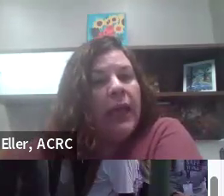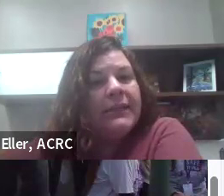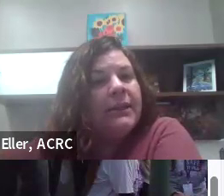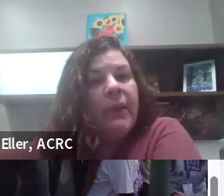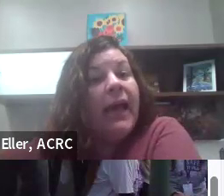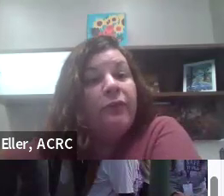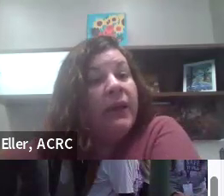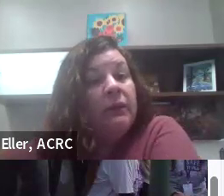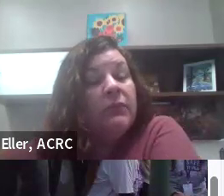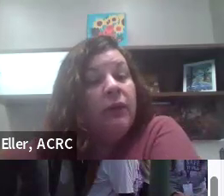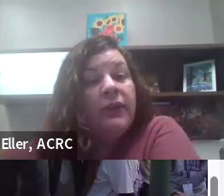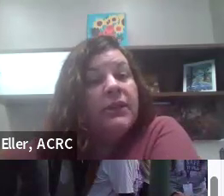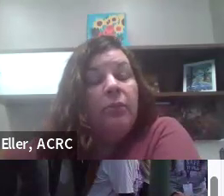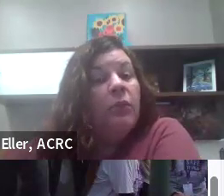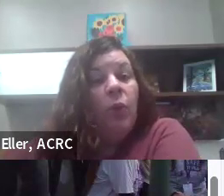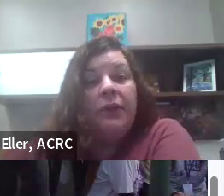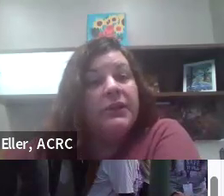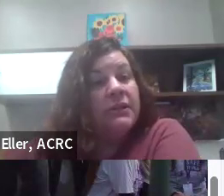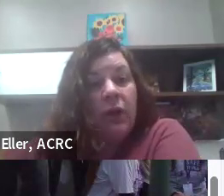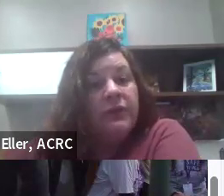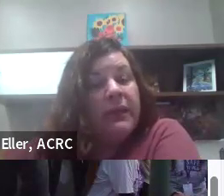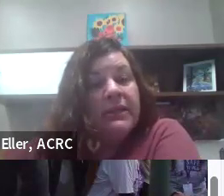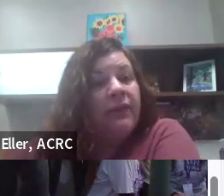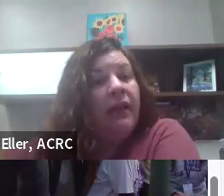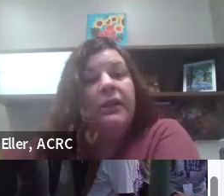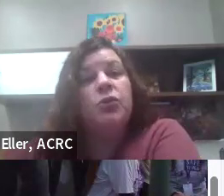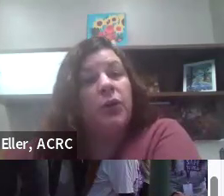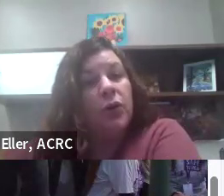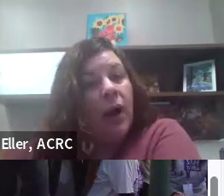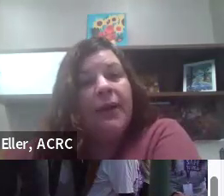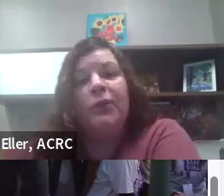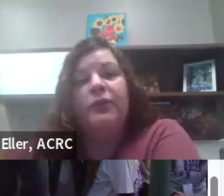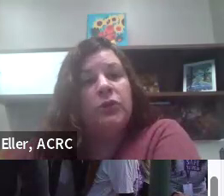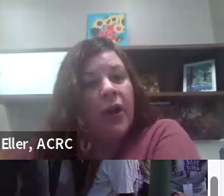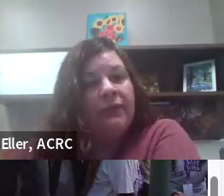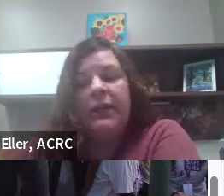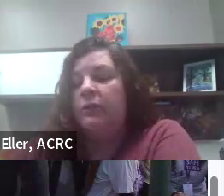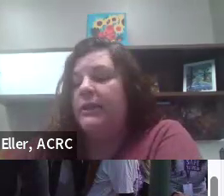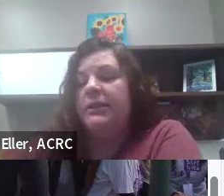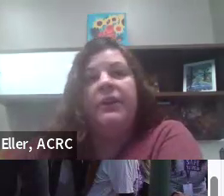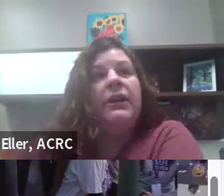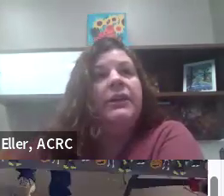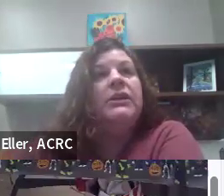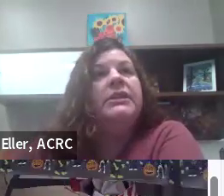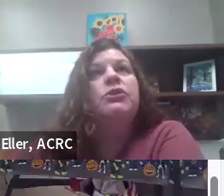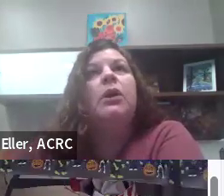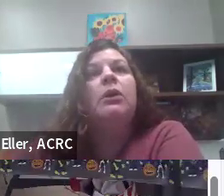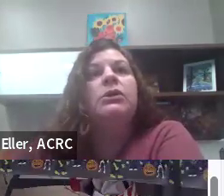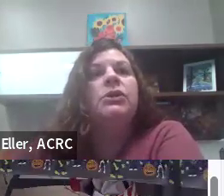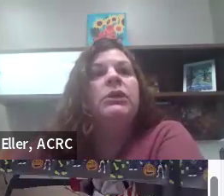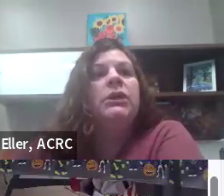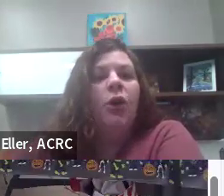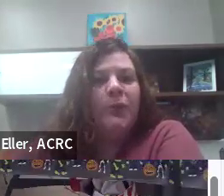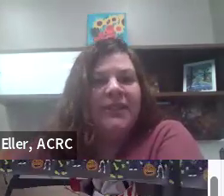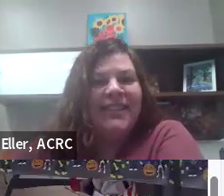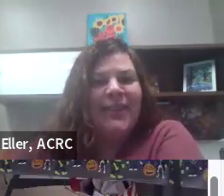support our clients that may have been a victim, whether it's of domestic violence or a crime or of human trafficking, right? That's very near and dear to our